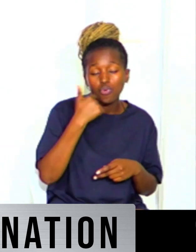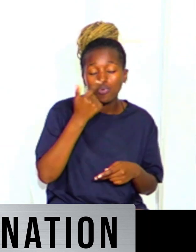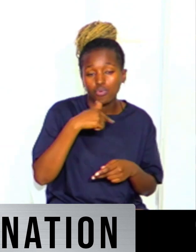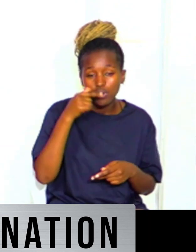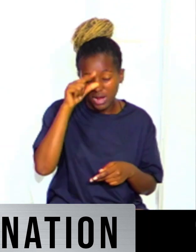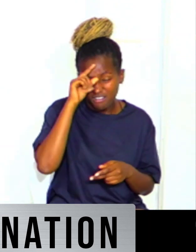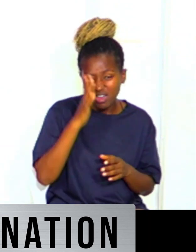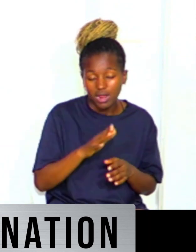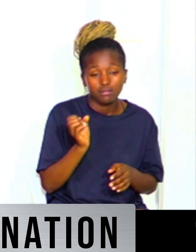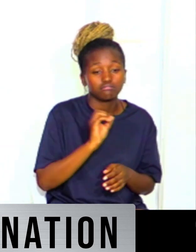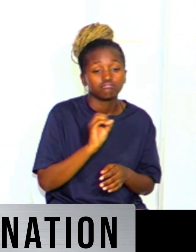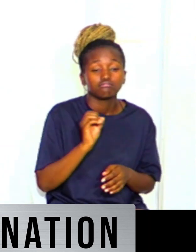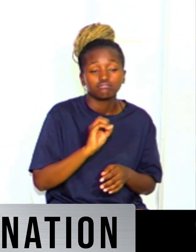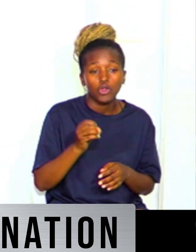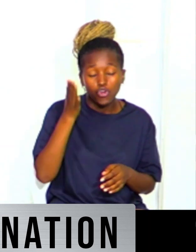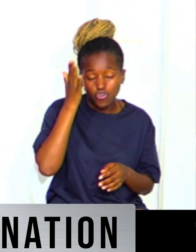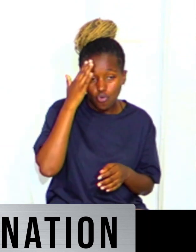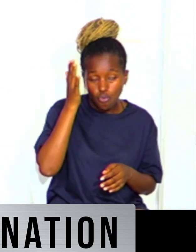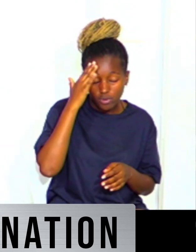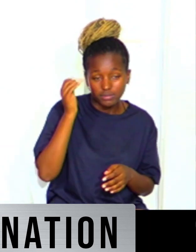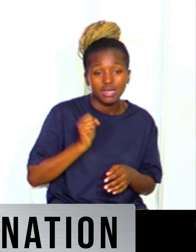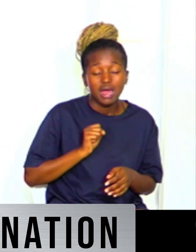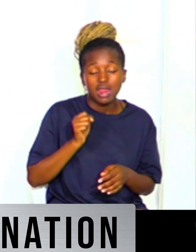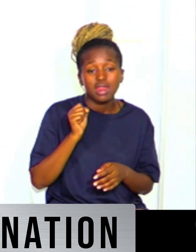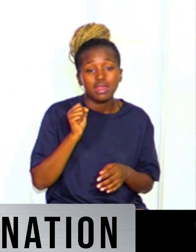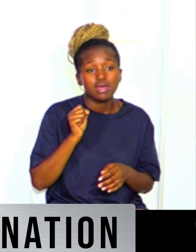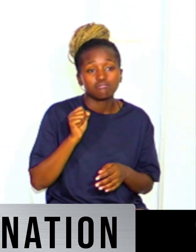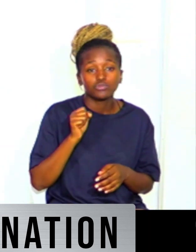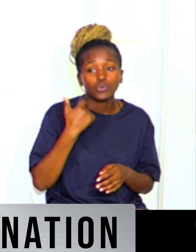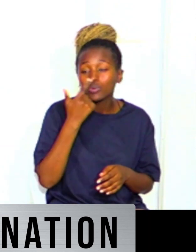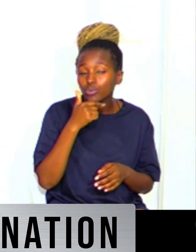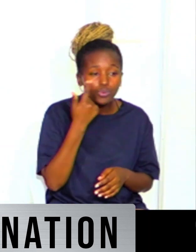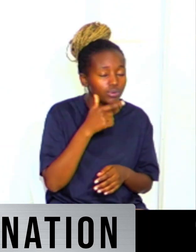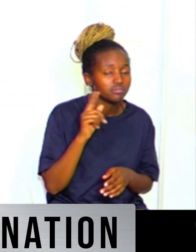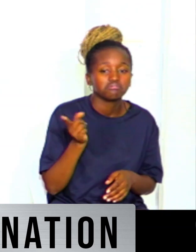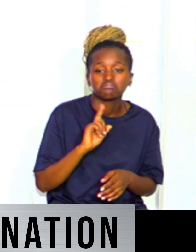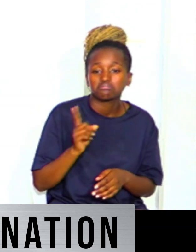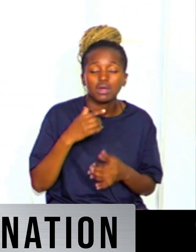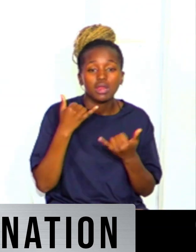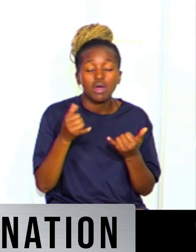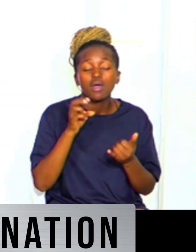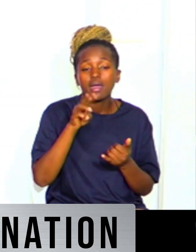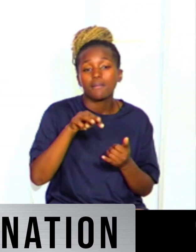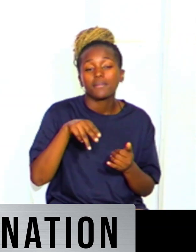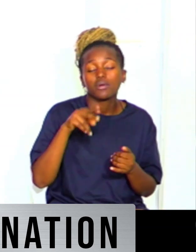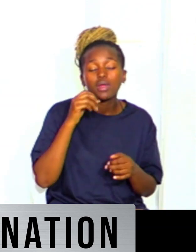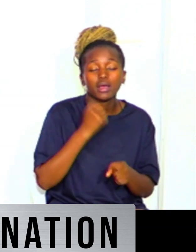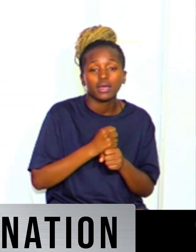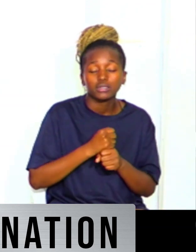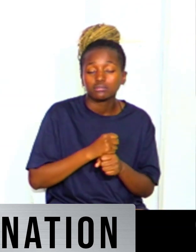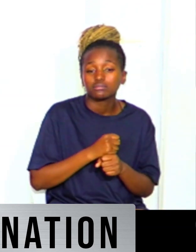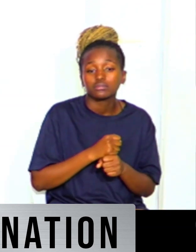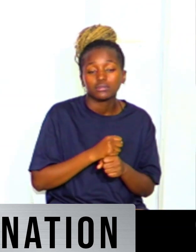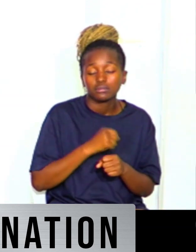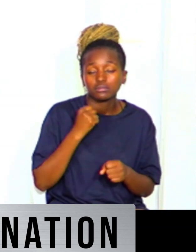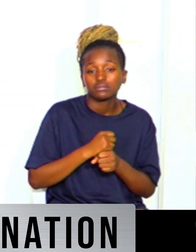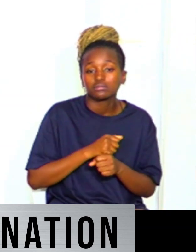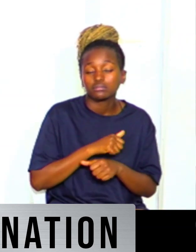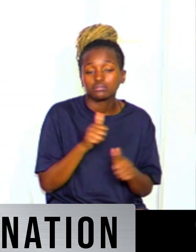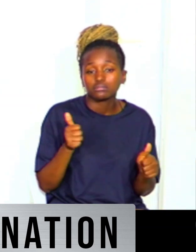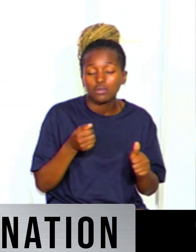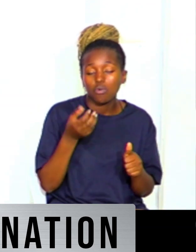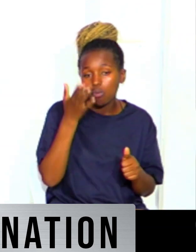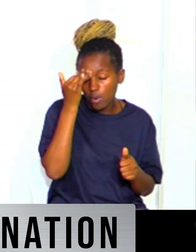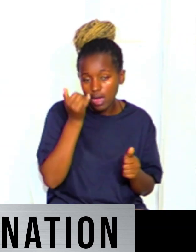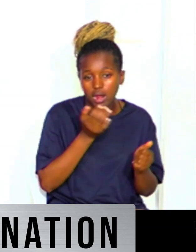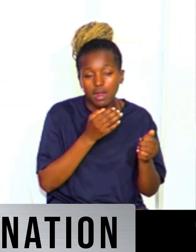certain places, because they are just in business. Mtu ameingia pale, MP ameingia pale because I want to protect my business. MP ameingia pale